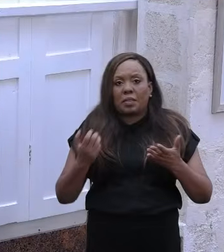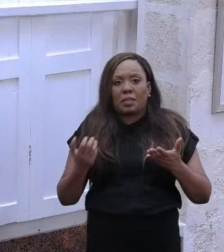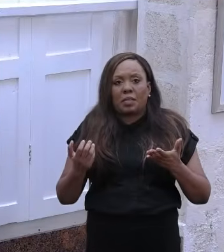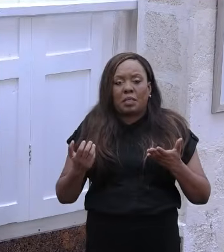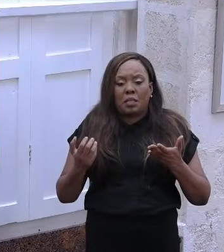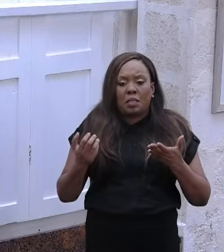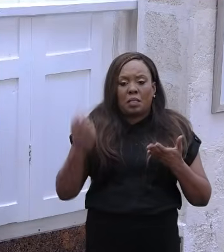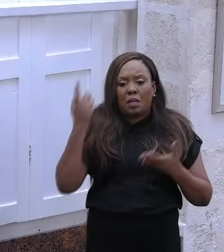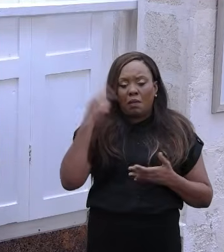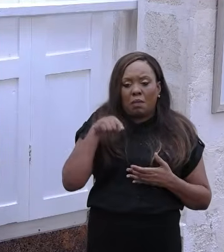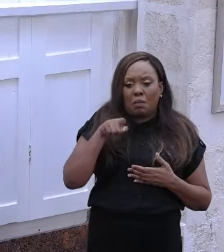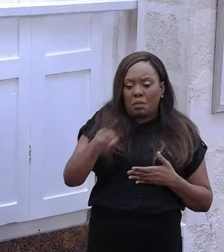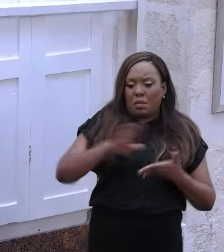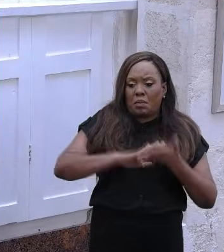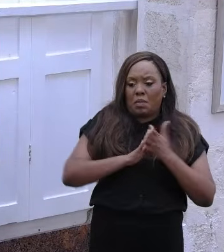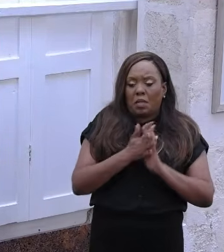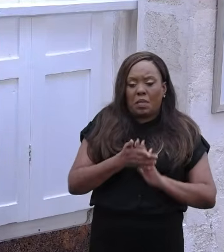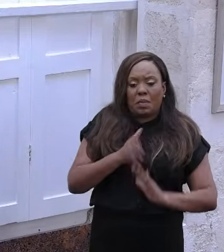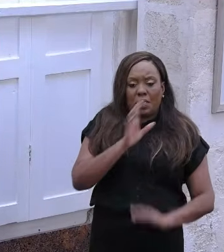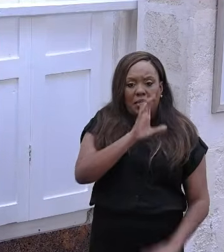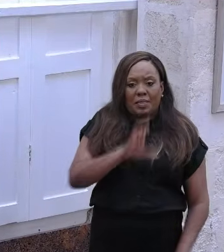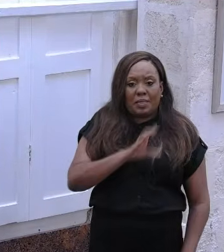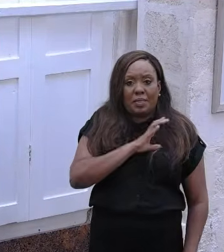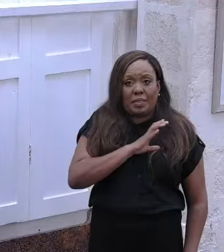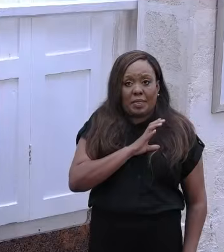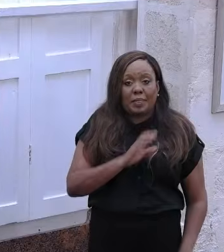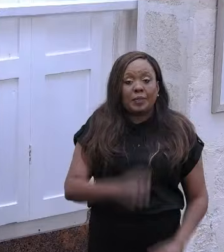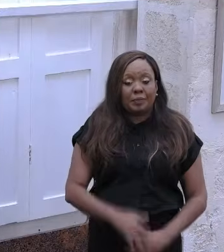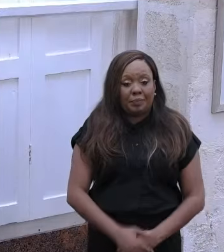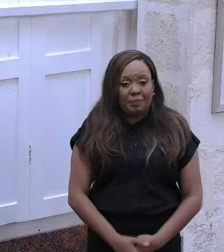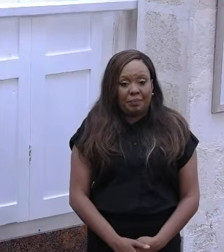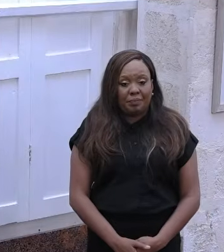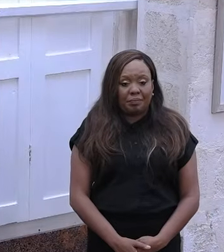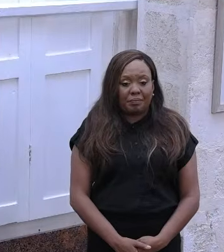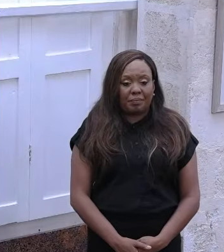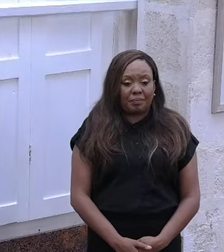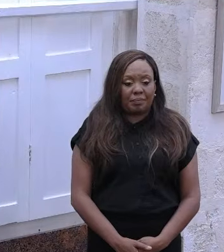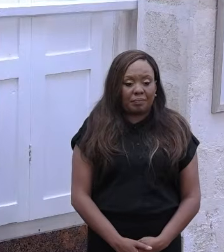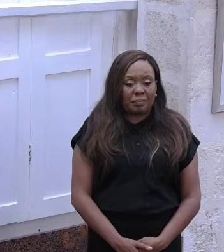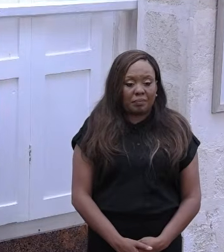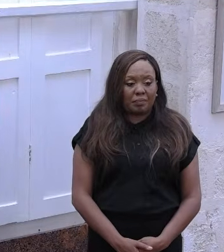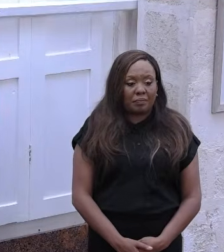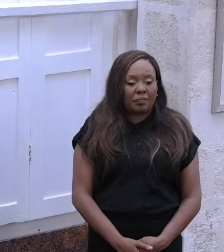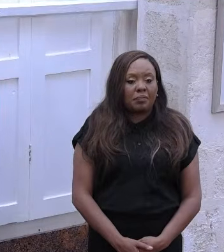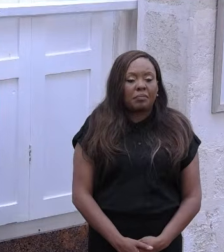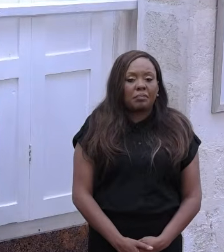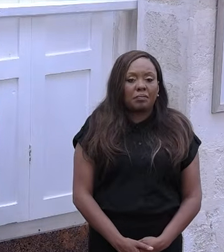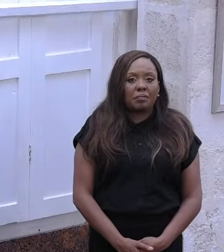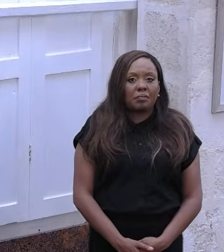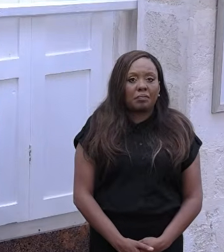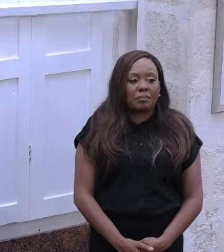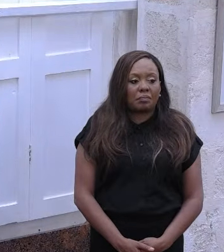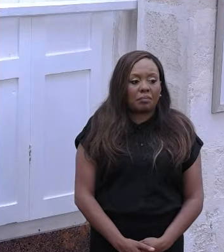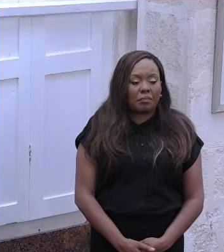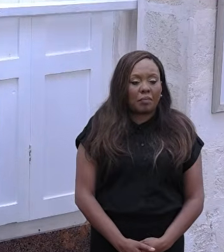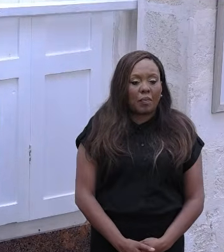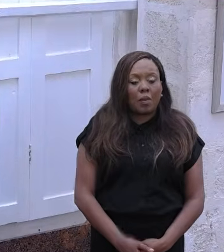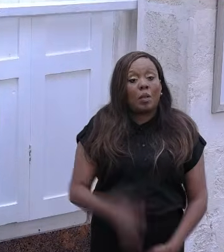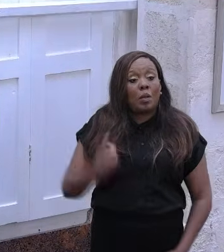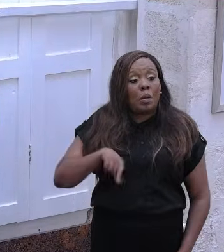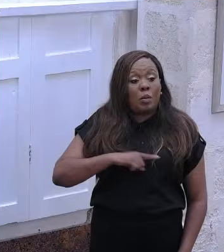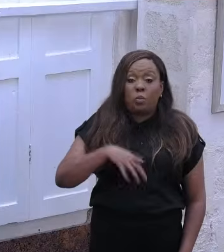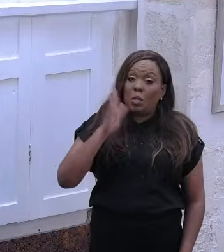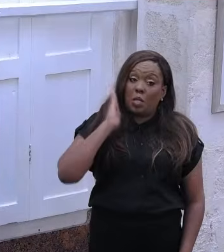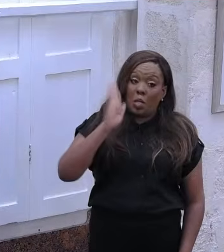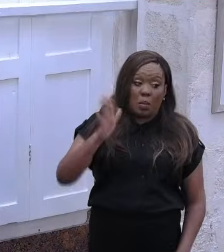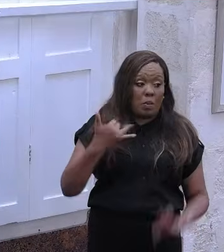to become a citizen. It does not mean that we will compromise checking for the quality of citizen